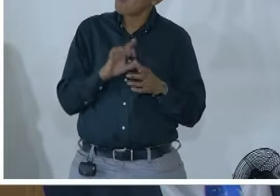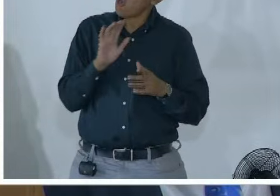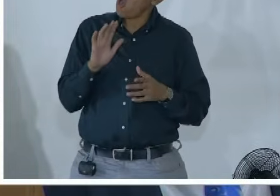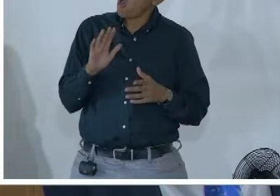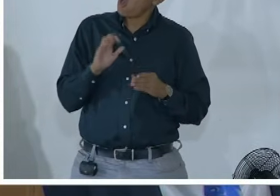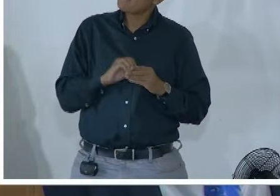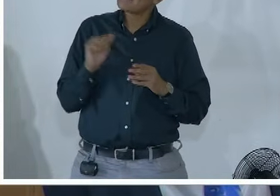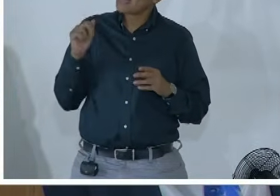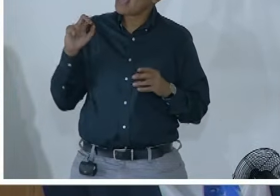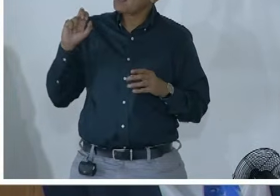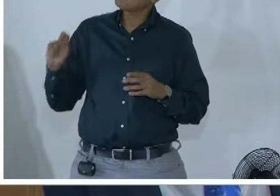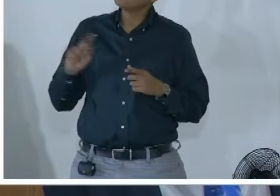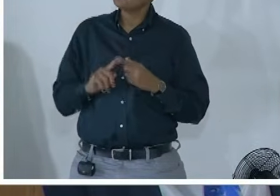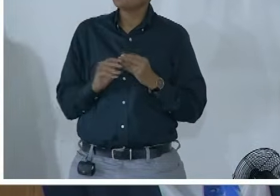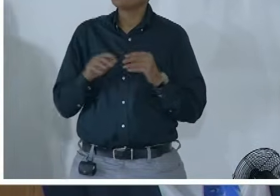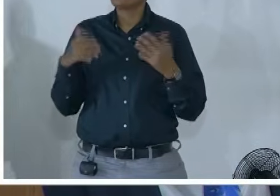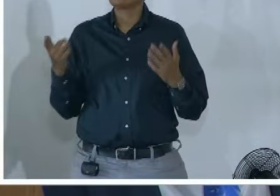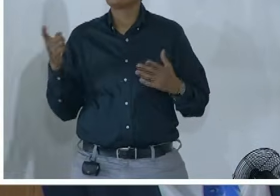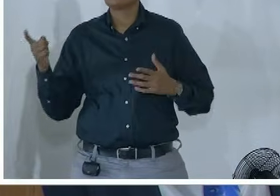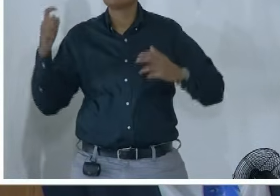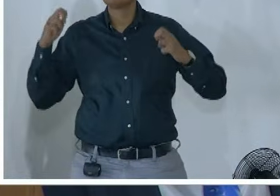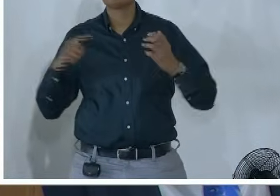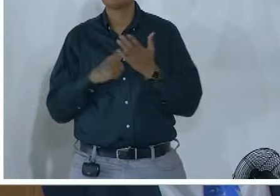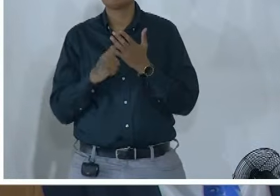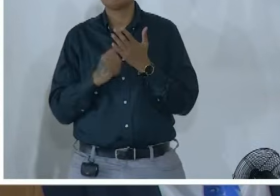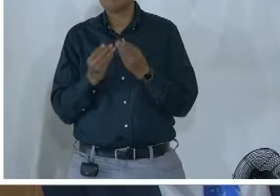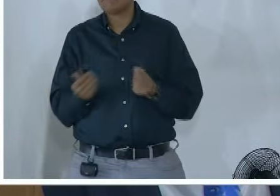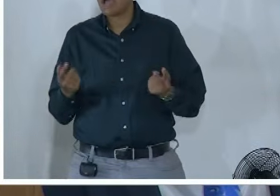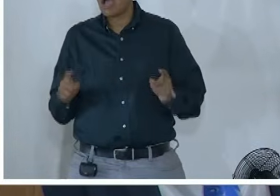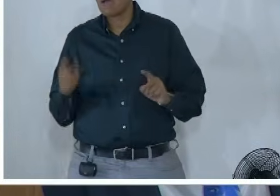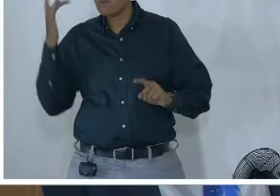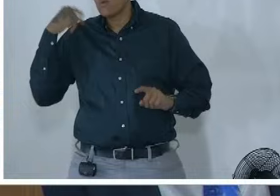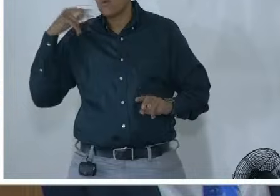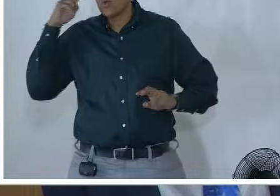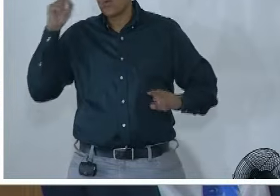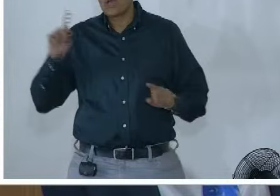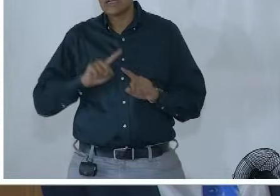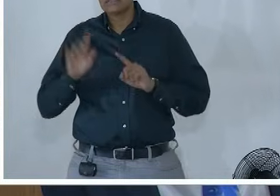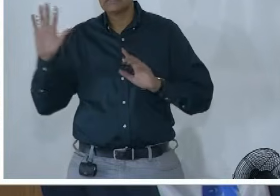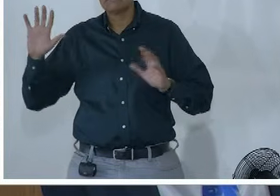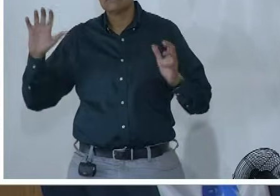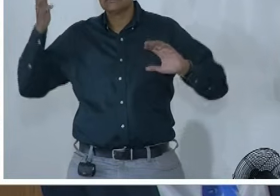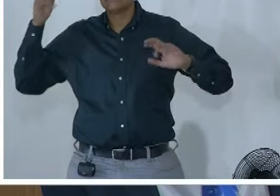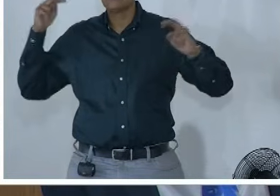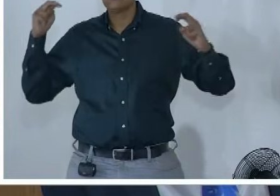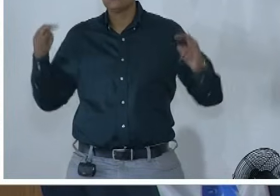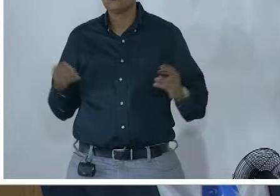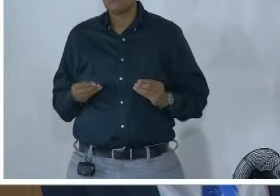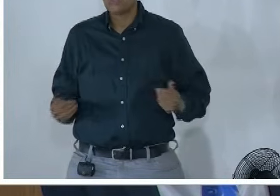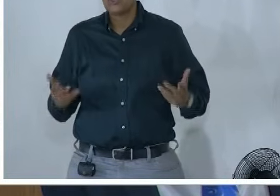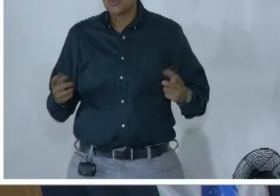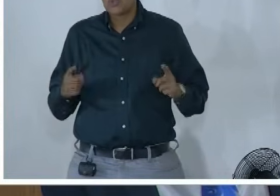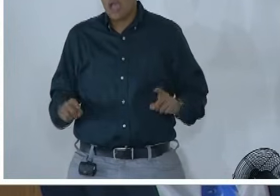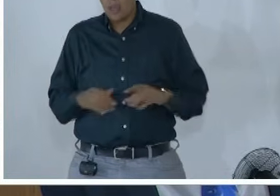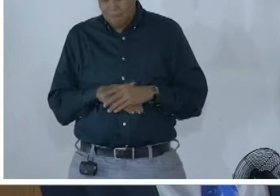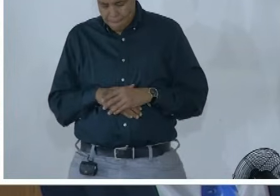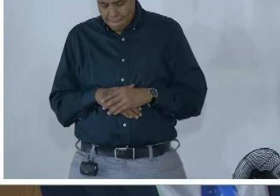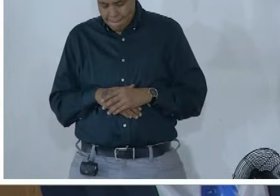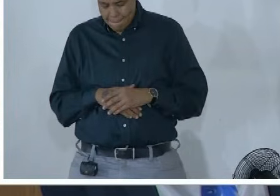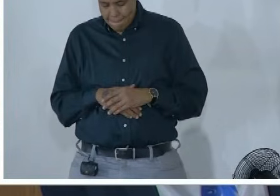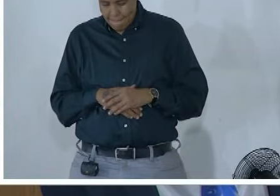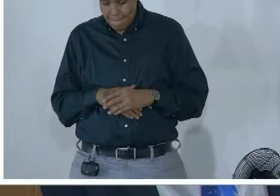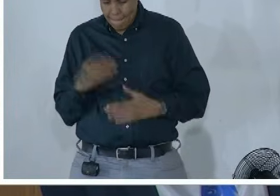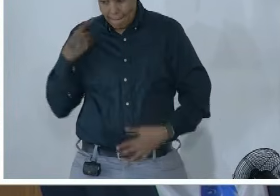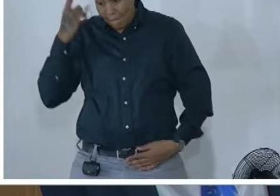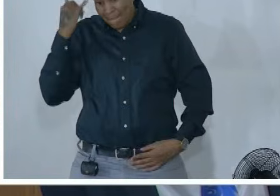in arbitration and the mediation, because we're looking at alternative dispute resolution. And I